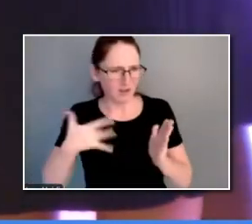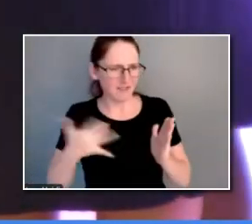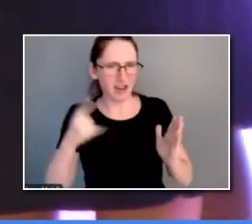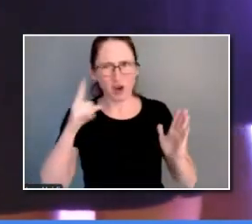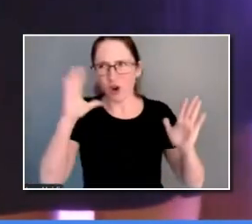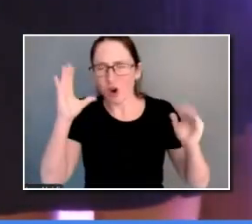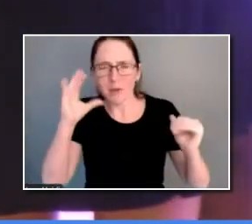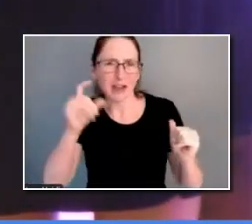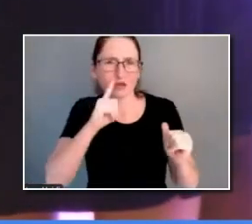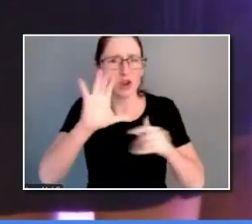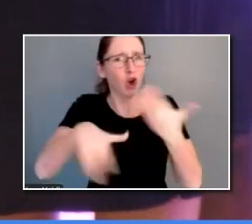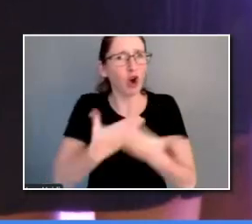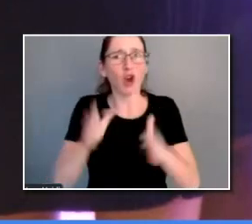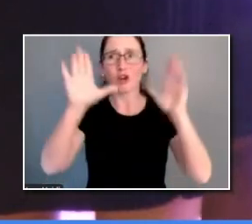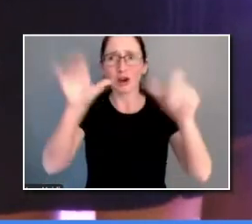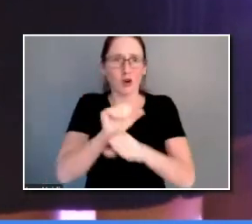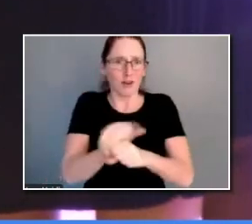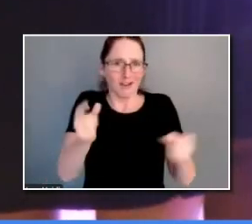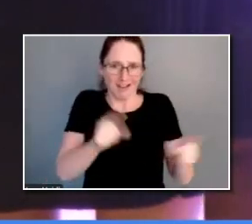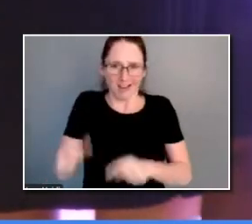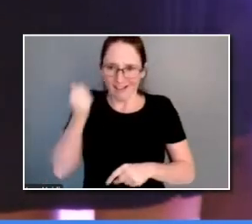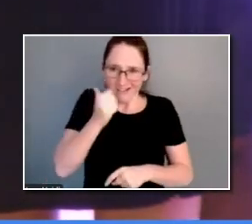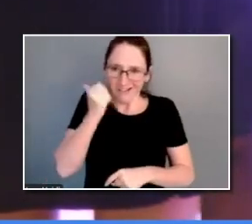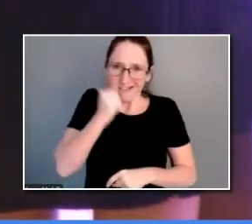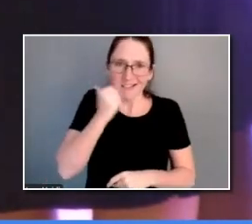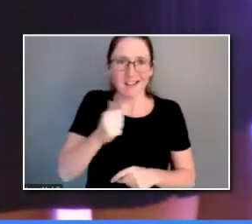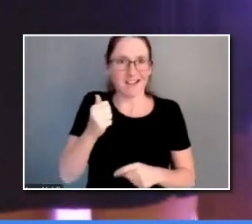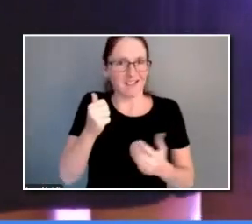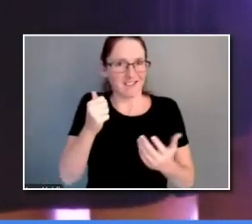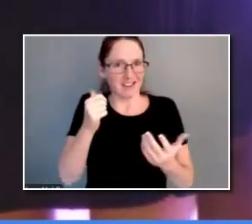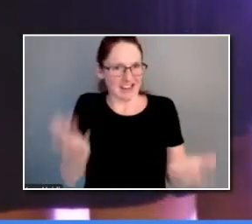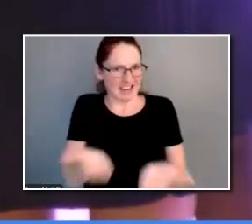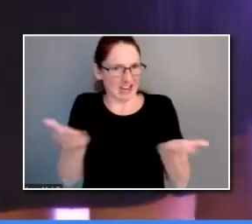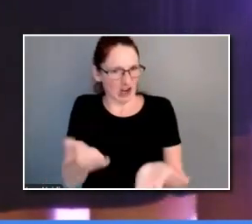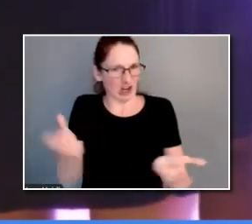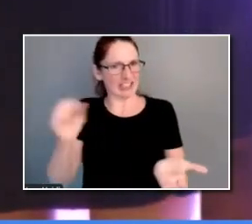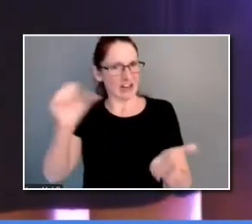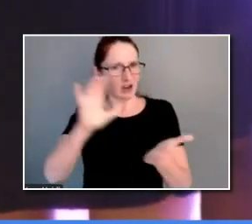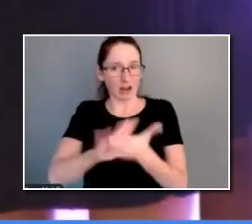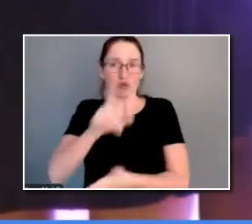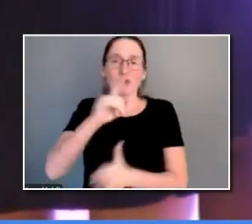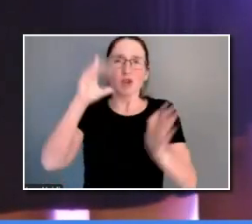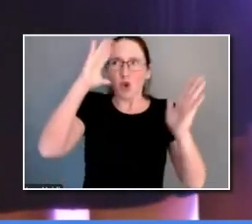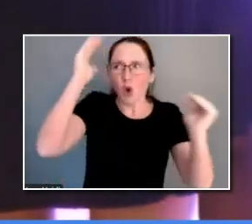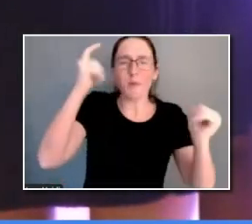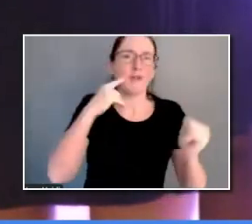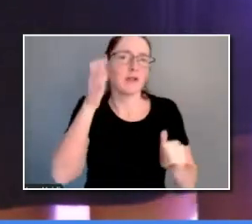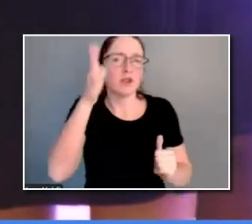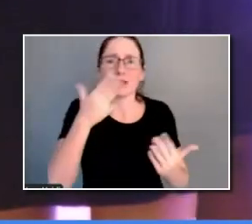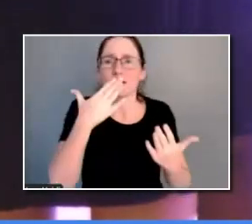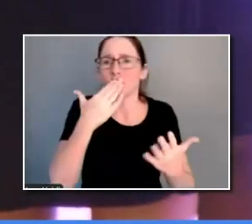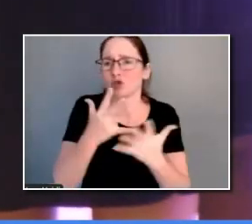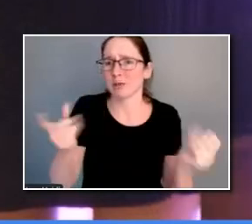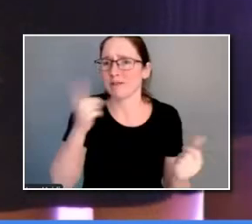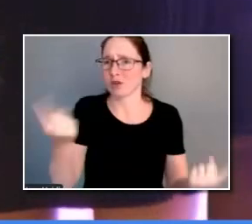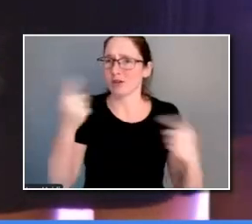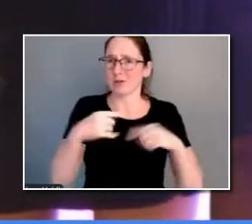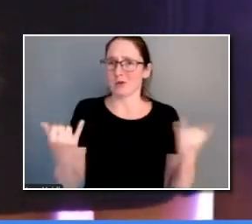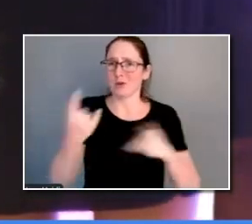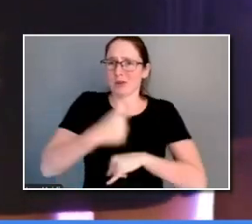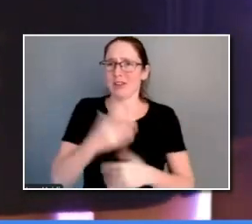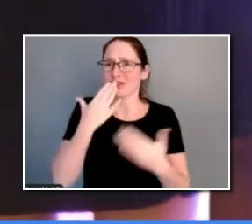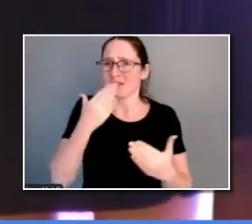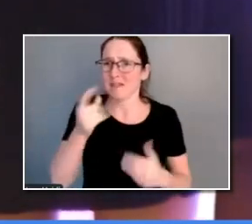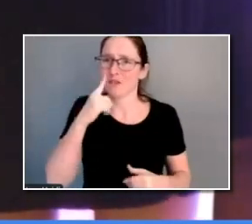all the great work that happens every day here at Seattle Colleges, there is that hope for the future. Thank you so much for being here with us today for